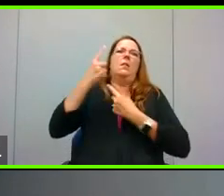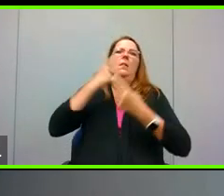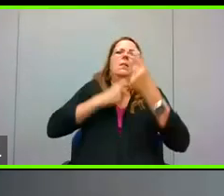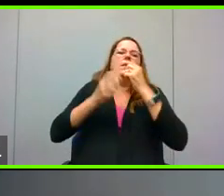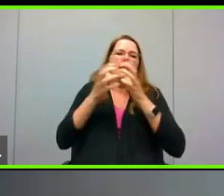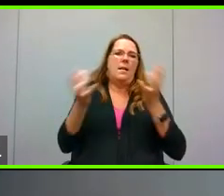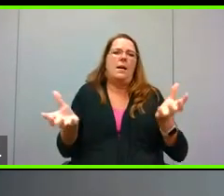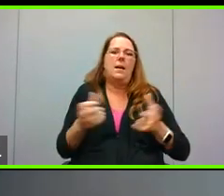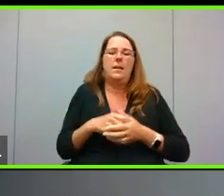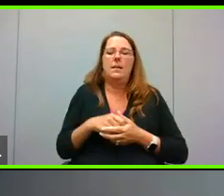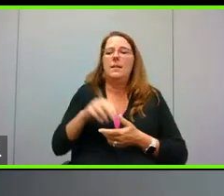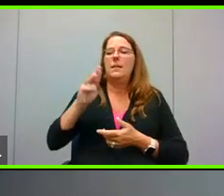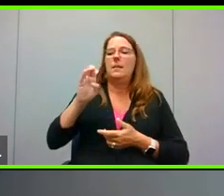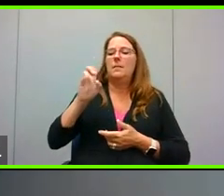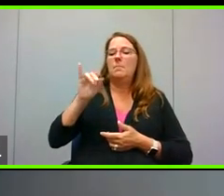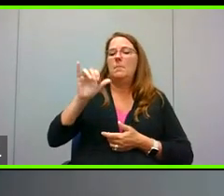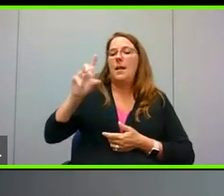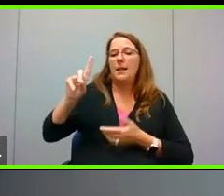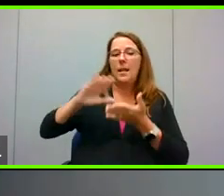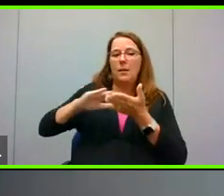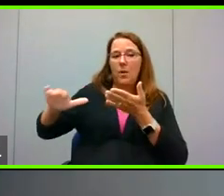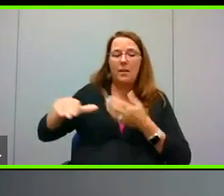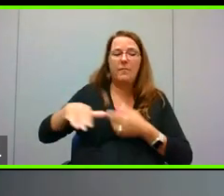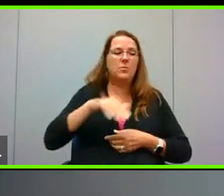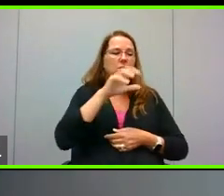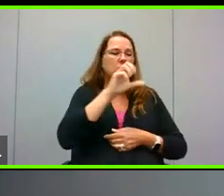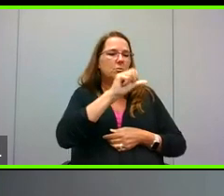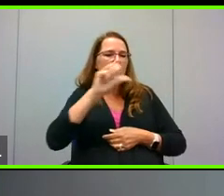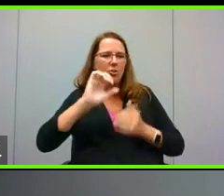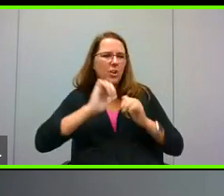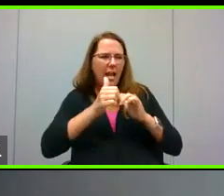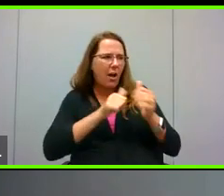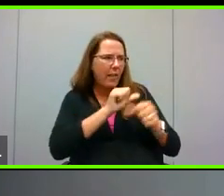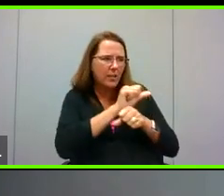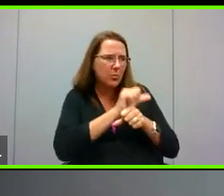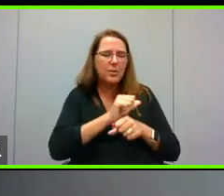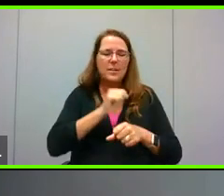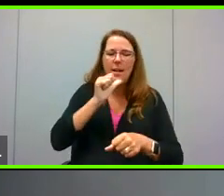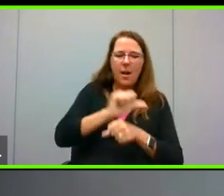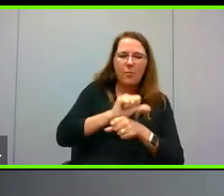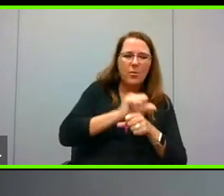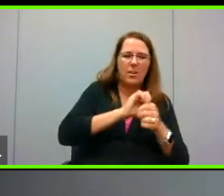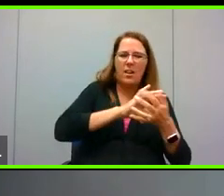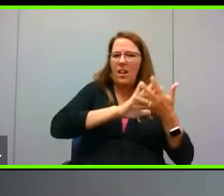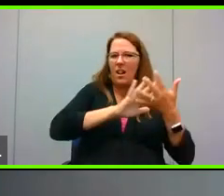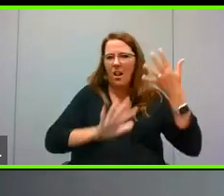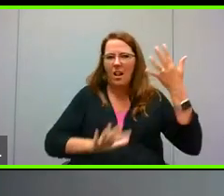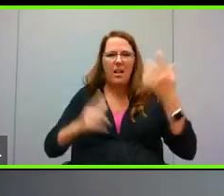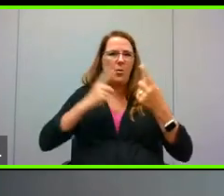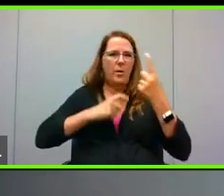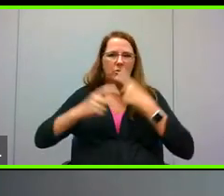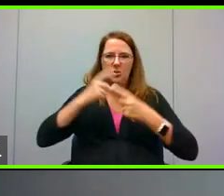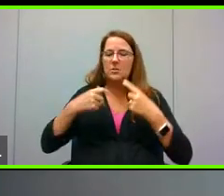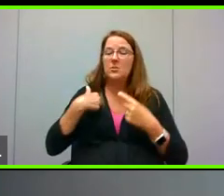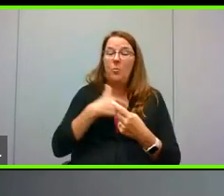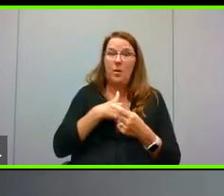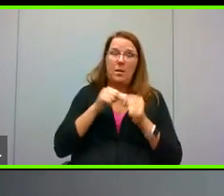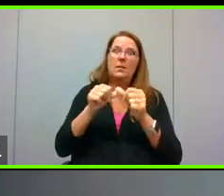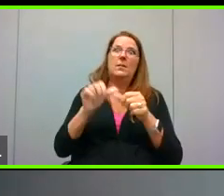Medicaid waivers, Social Security, how that's all working and not working, and those type of things. So we continue to stay busy with